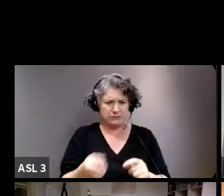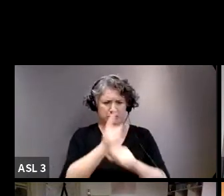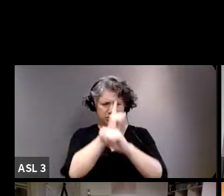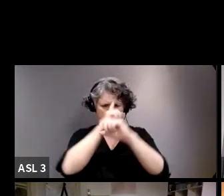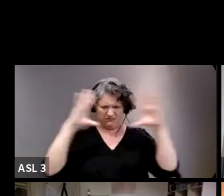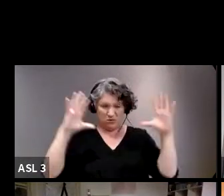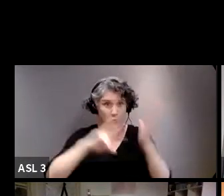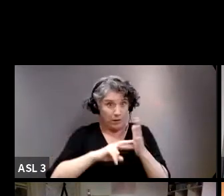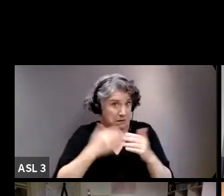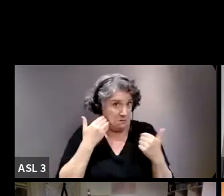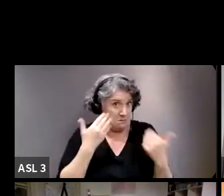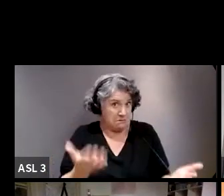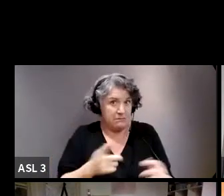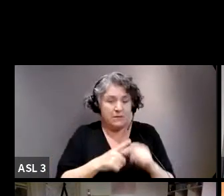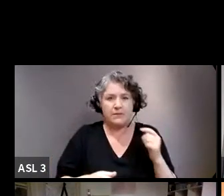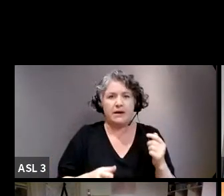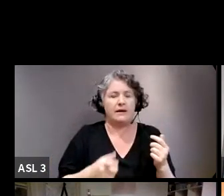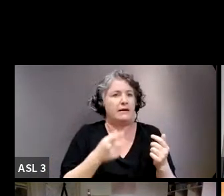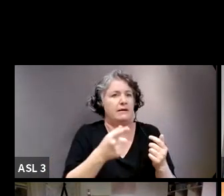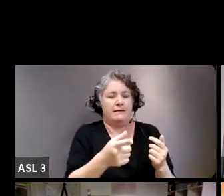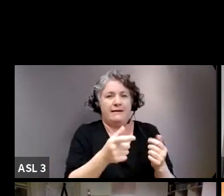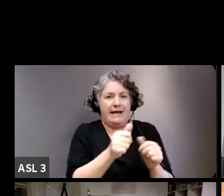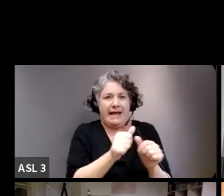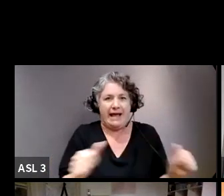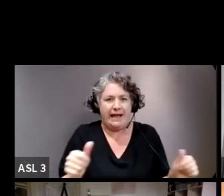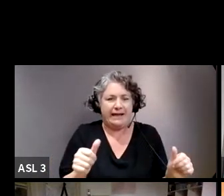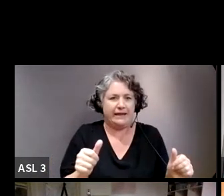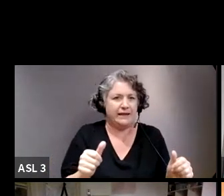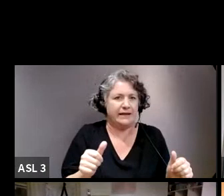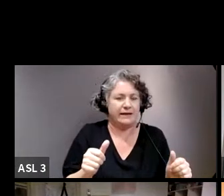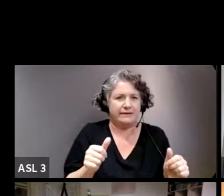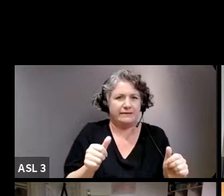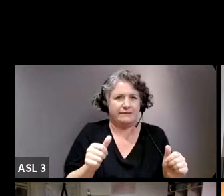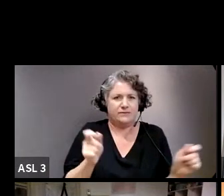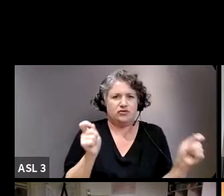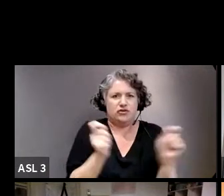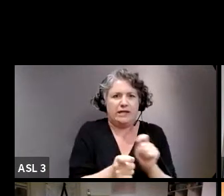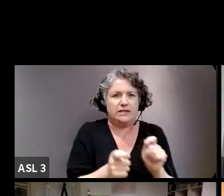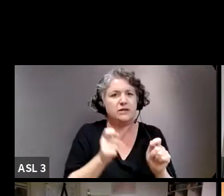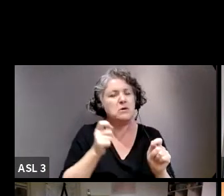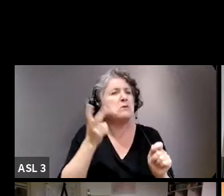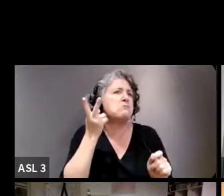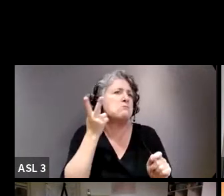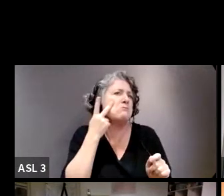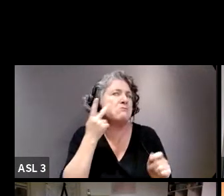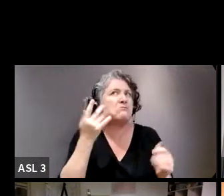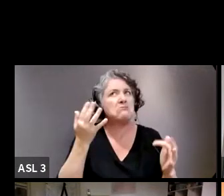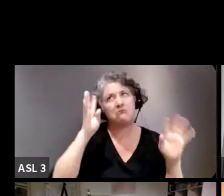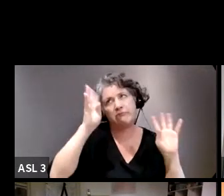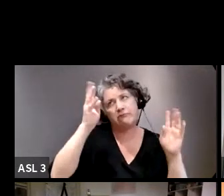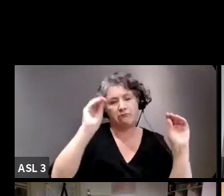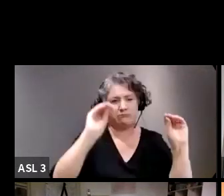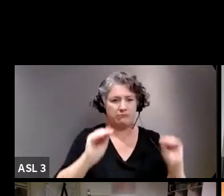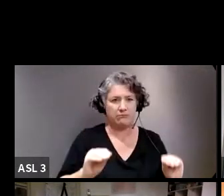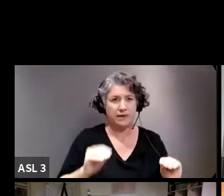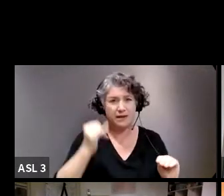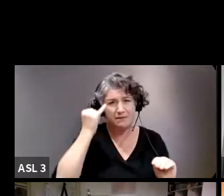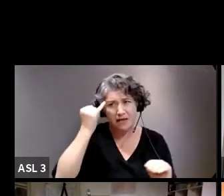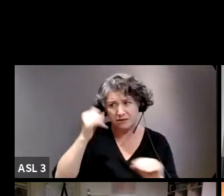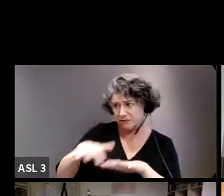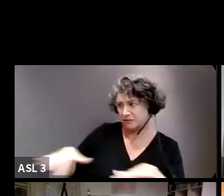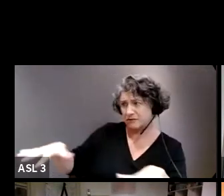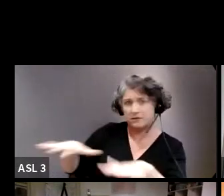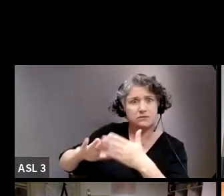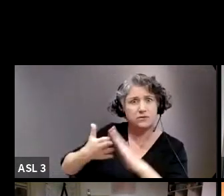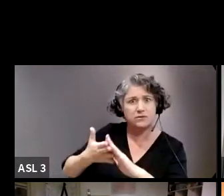chair of this board with the slightest indication that you're just looking at making changes imagine how vulnerable community members